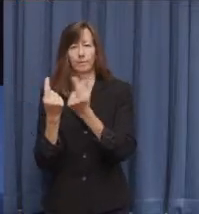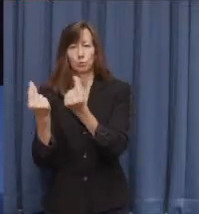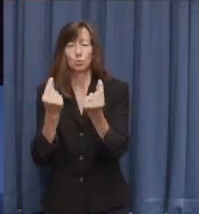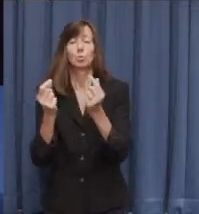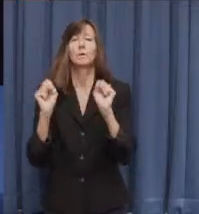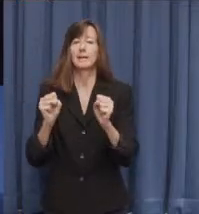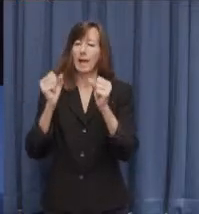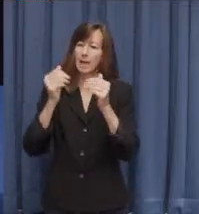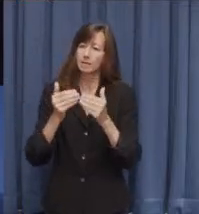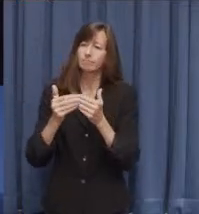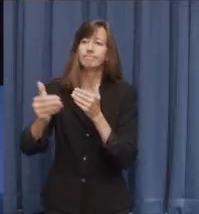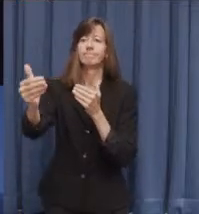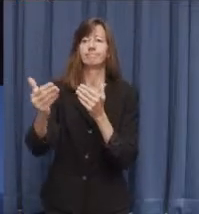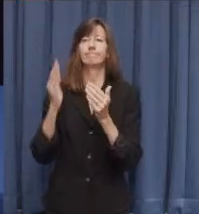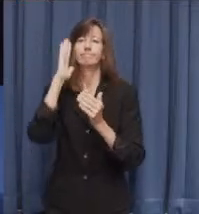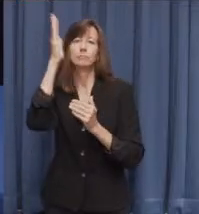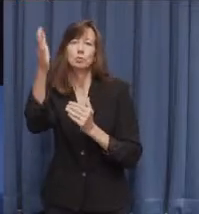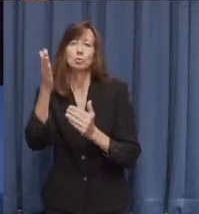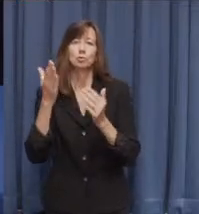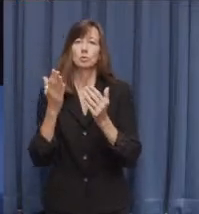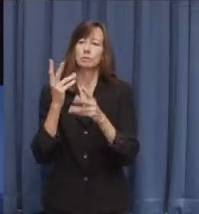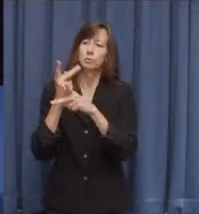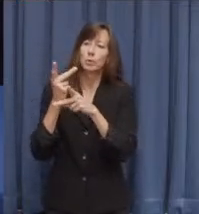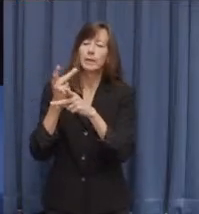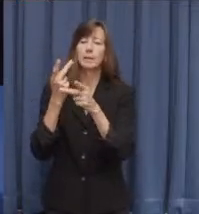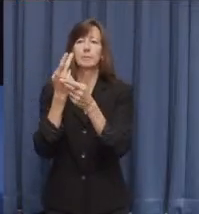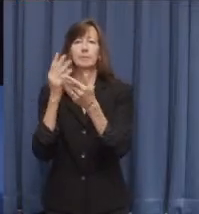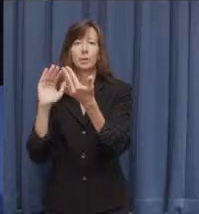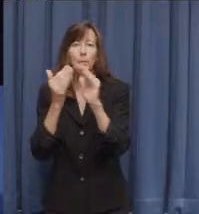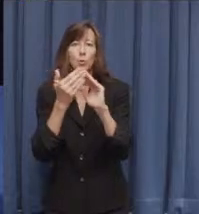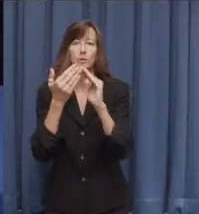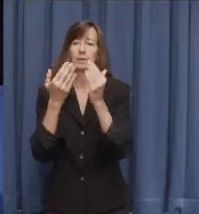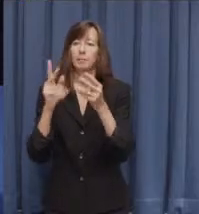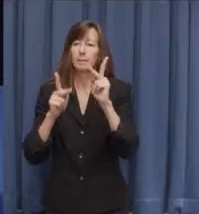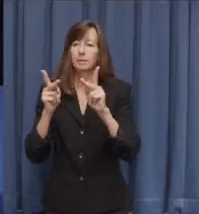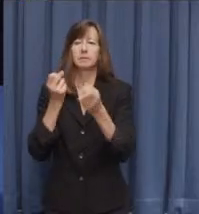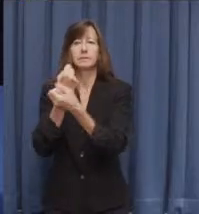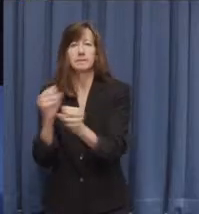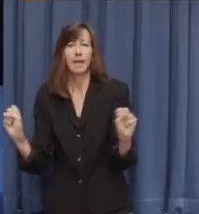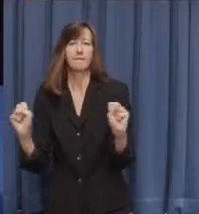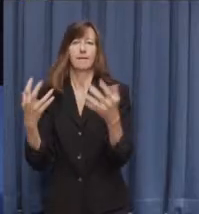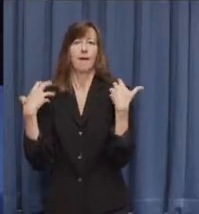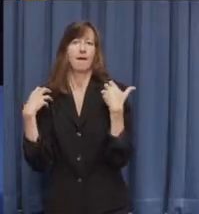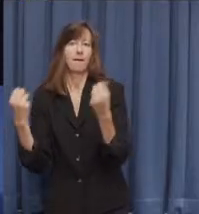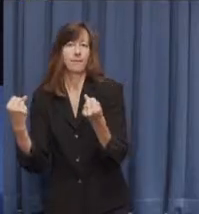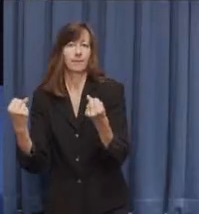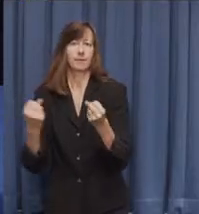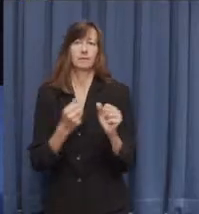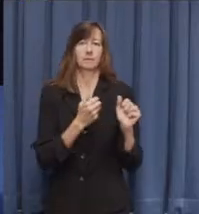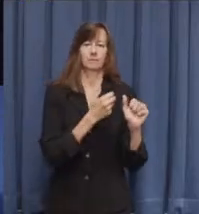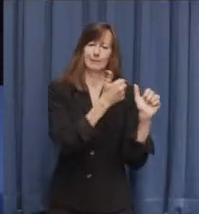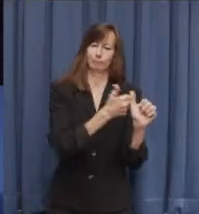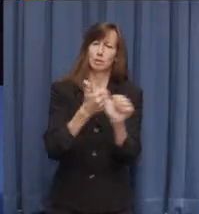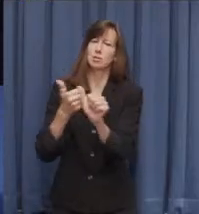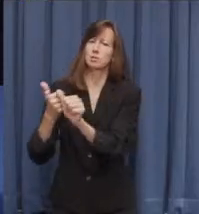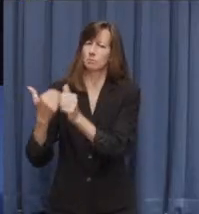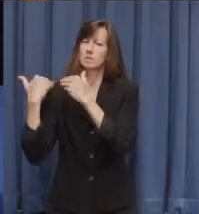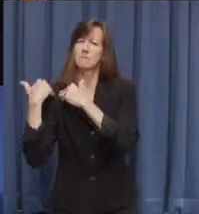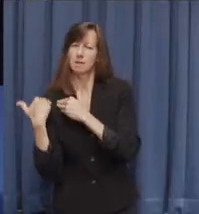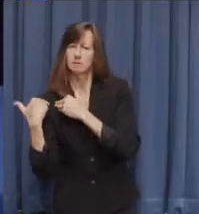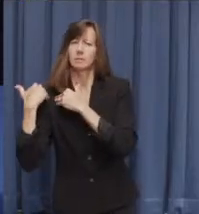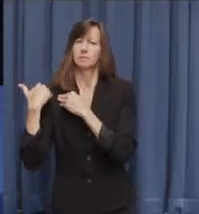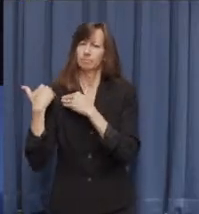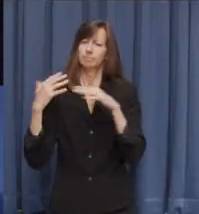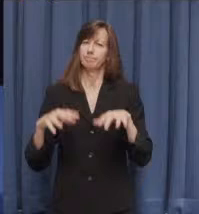forward and continue to try to keep the community safe and healthy, we're each doing our part, particularly as part of our rapid response